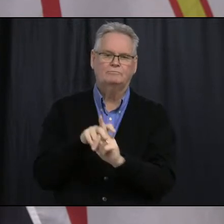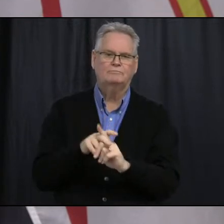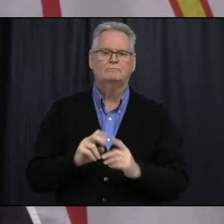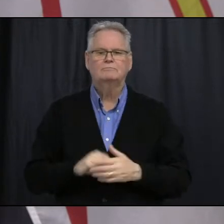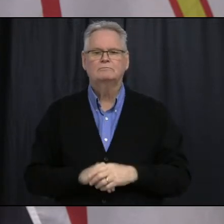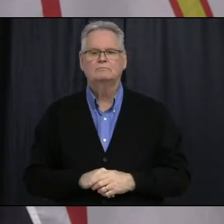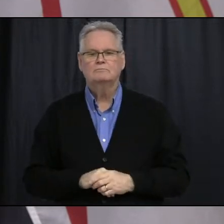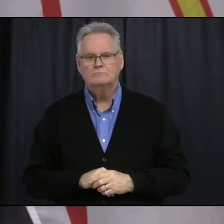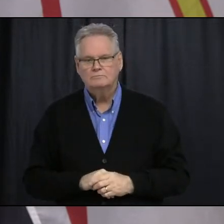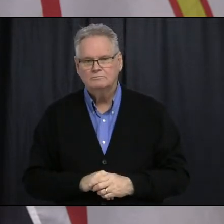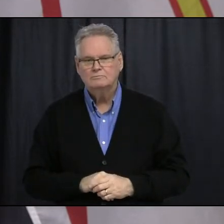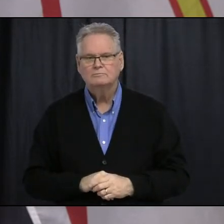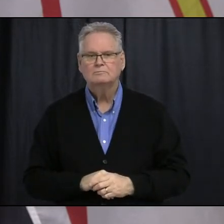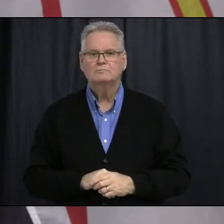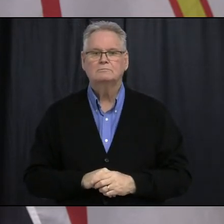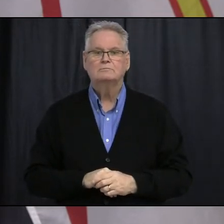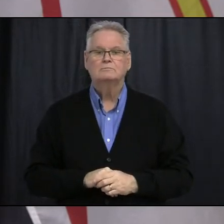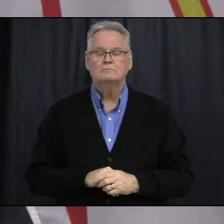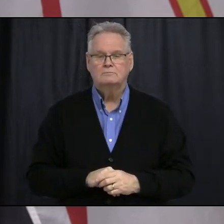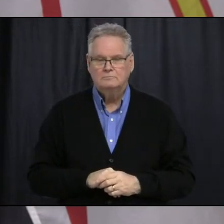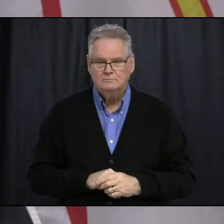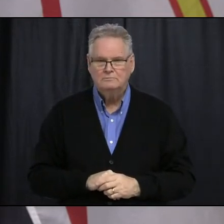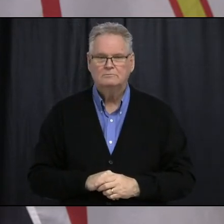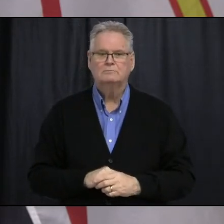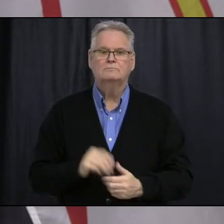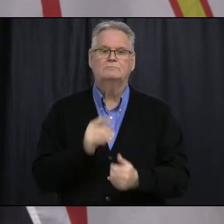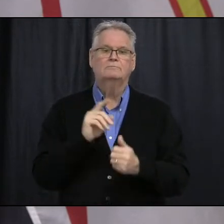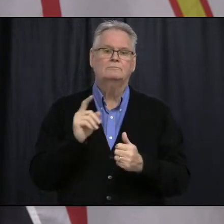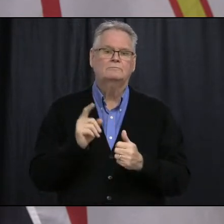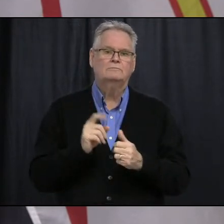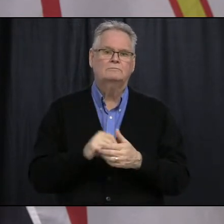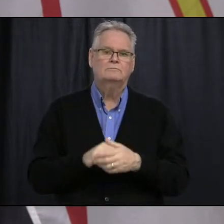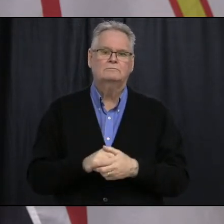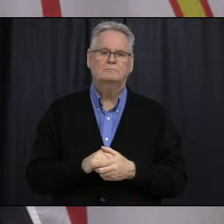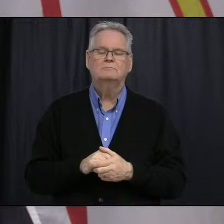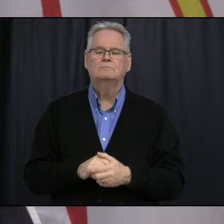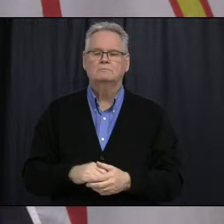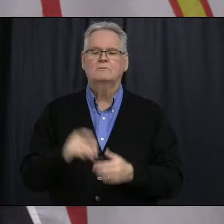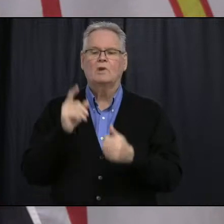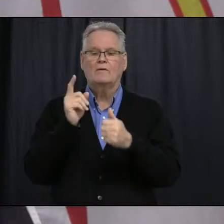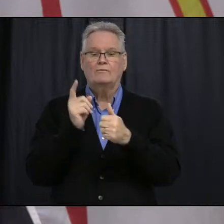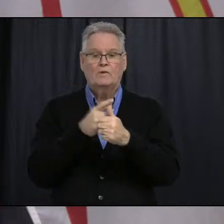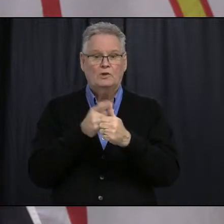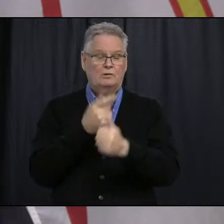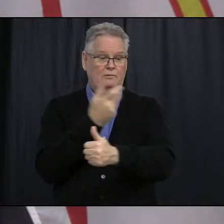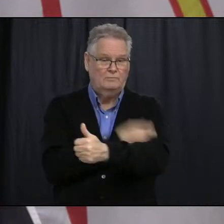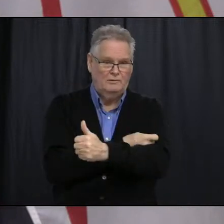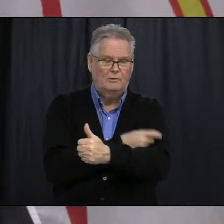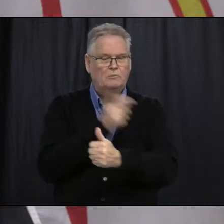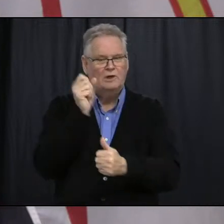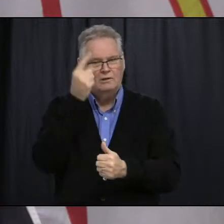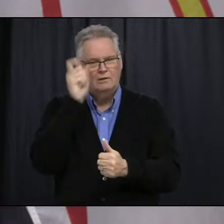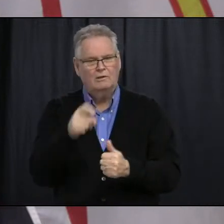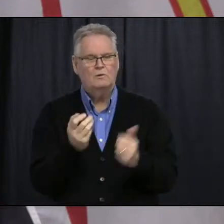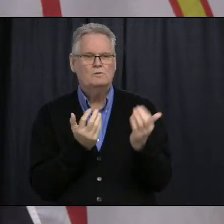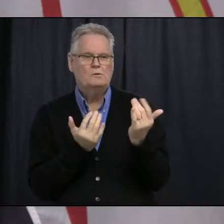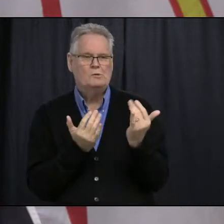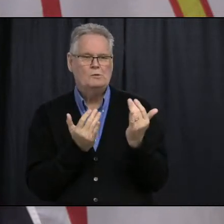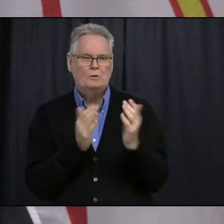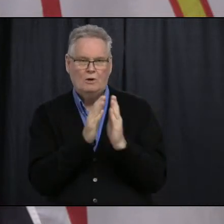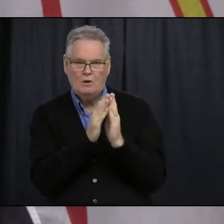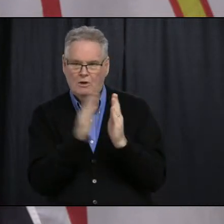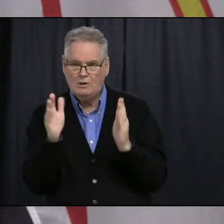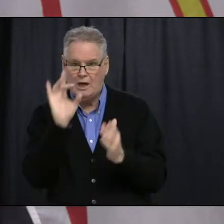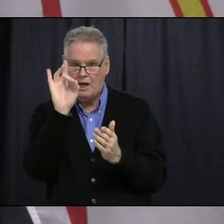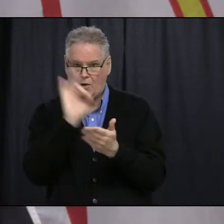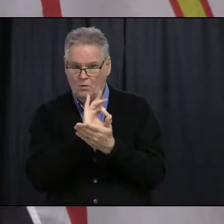clinic, and some regional health authorities may have second dose clinic appointments available starting today, but the majority will be available